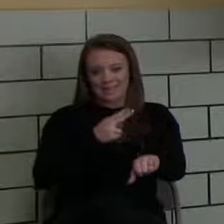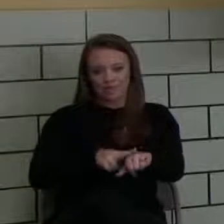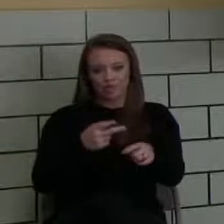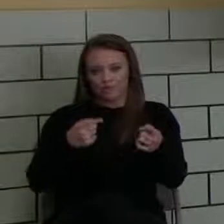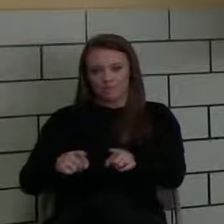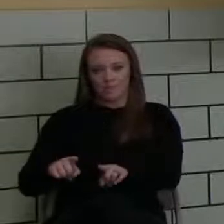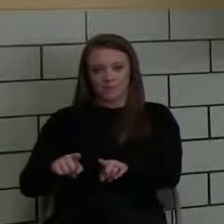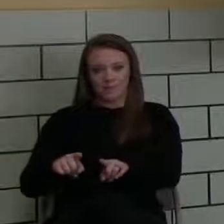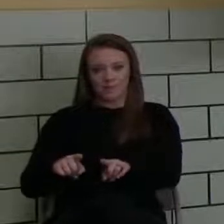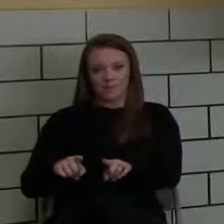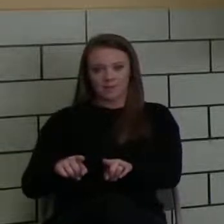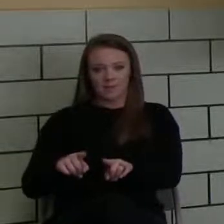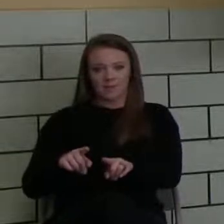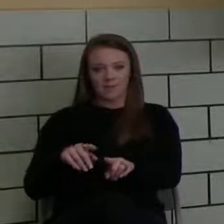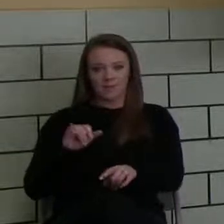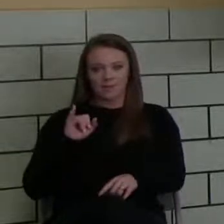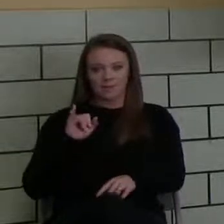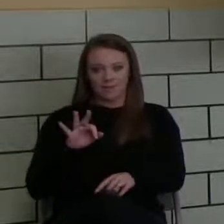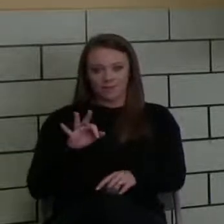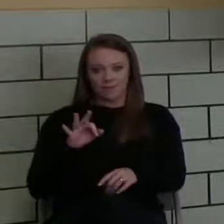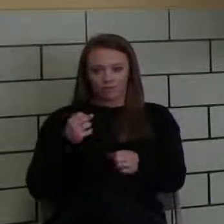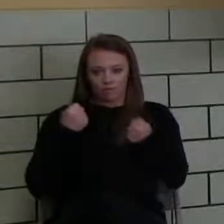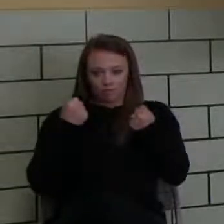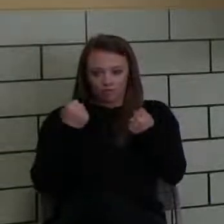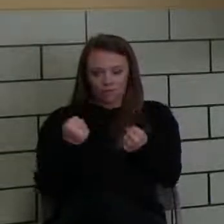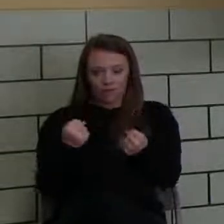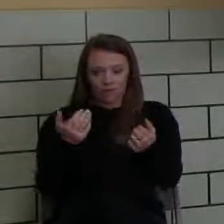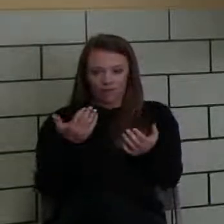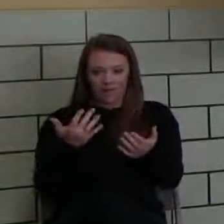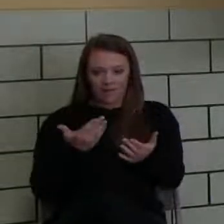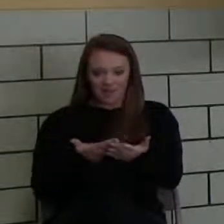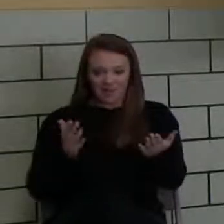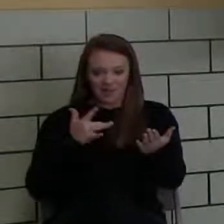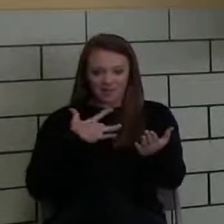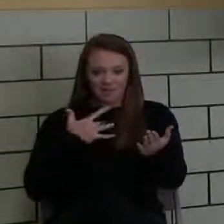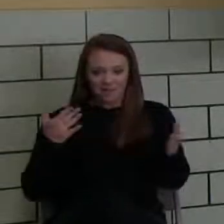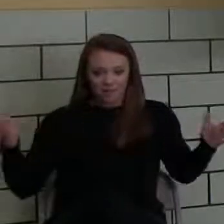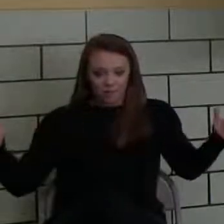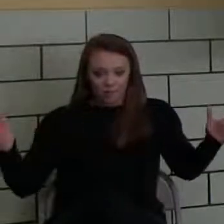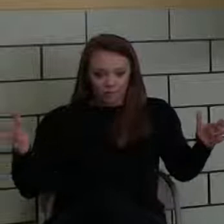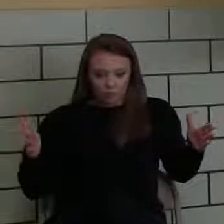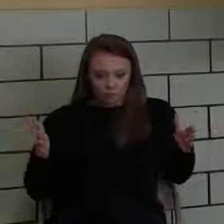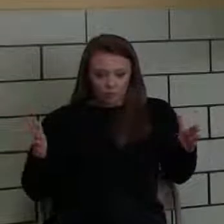where things kind of tighten up on you just a little bit, your natural reaction is to go slow.